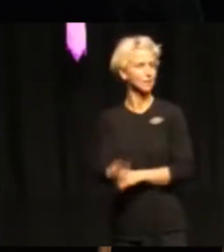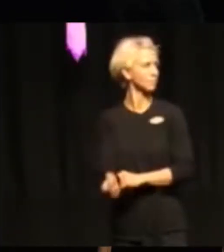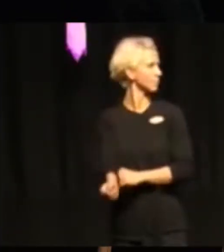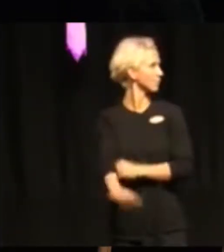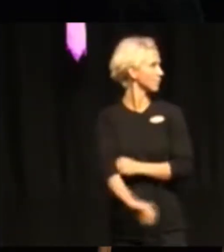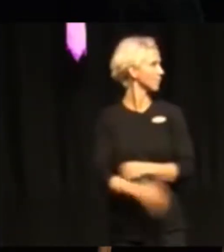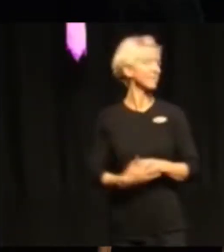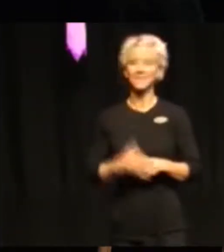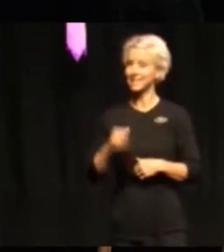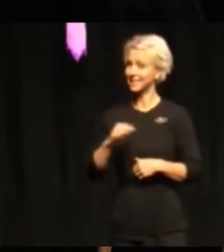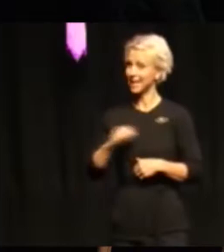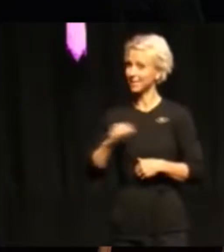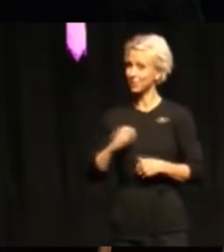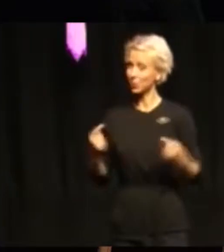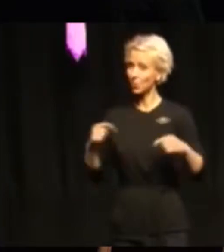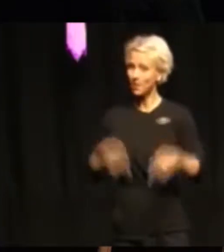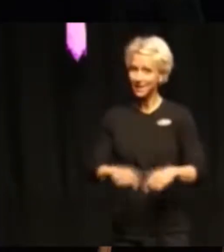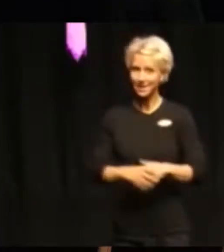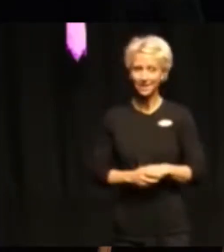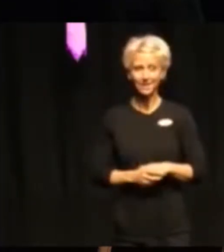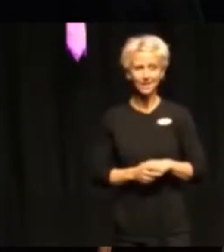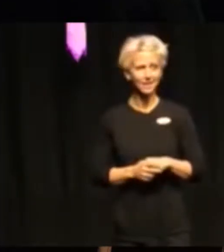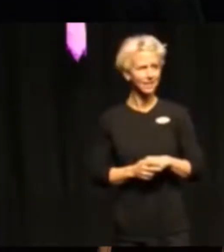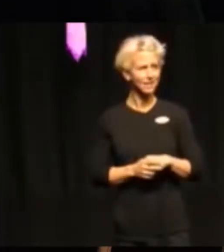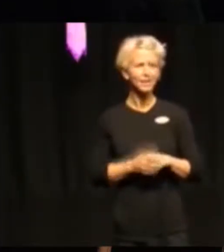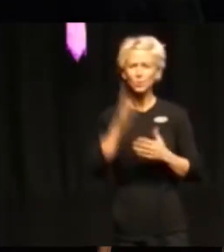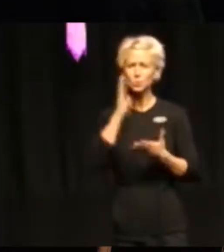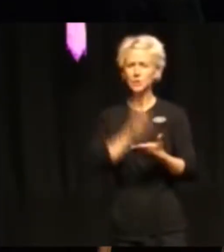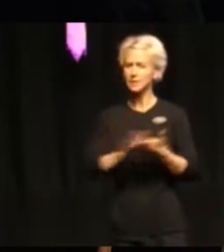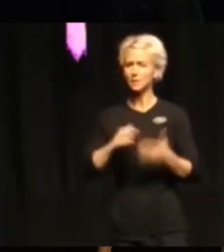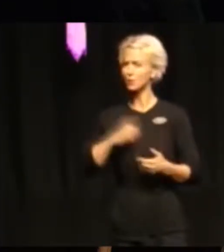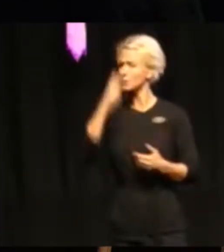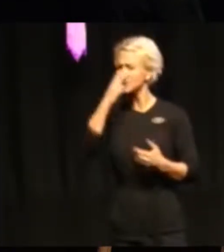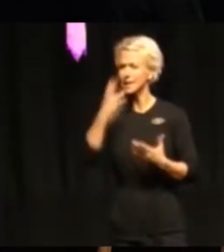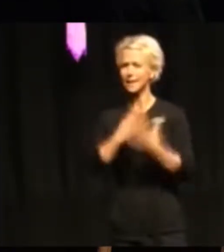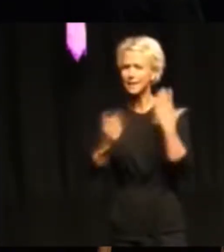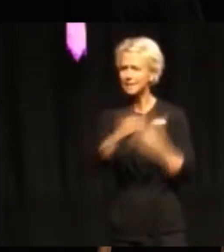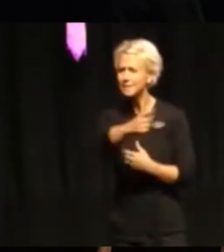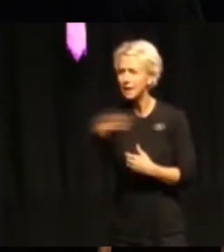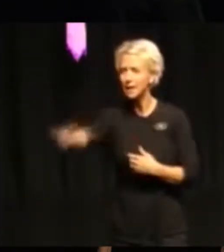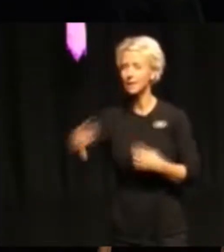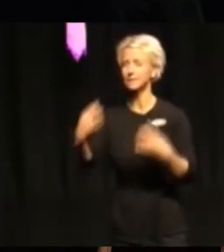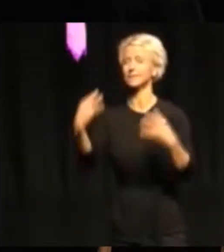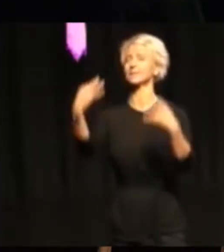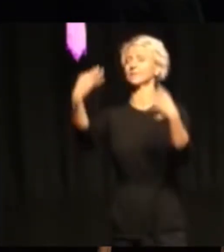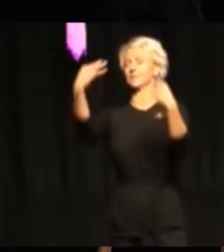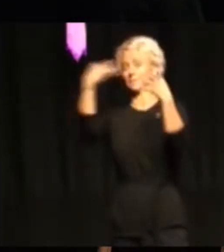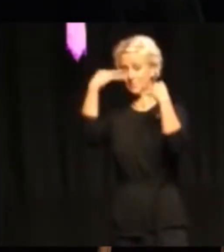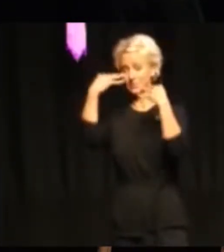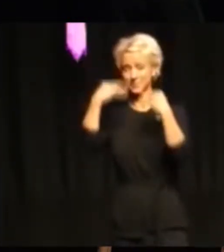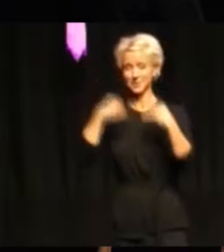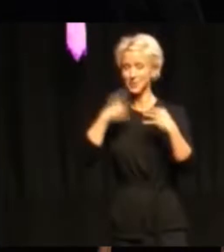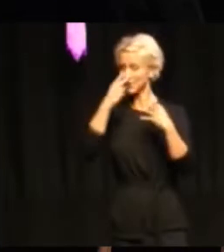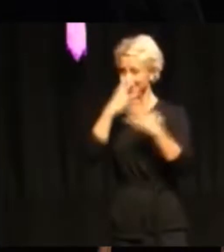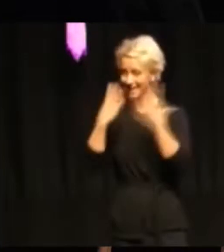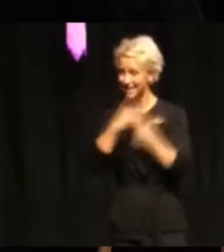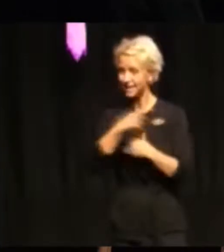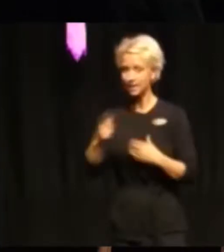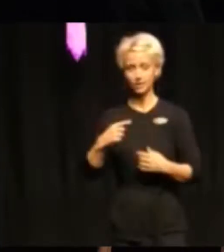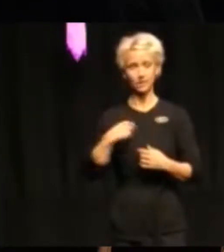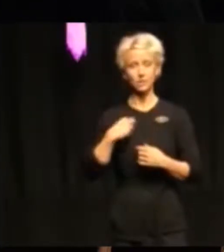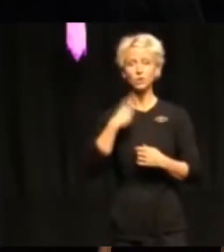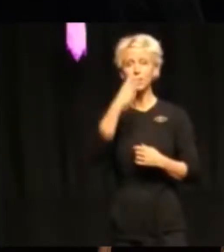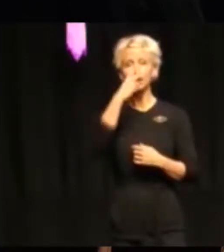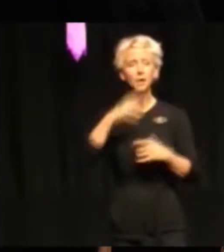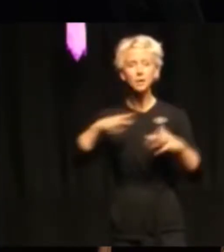Yes, I understand that. I'm sorry, it's a little bit, I can't see you. The lights are directly in my eyes, so I'm sort of looking